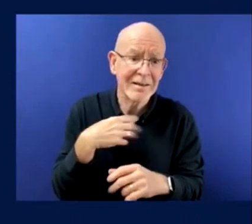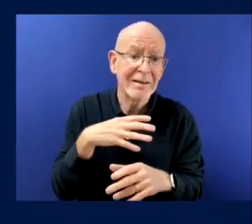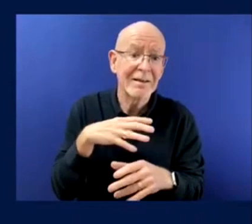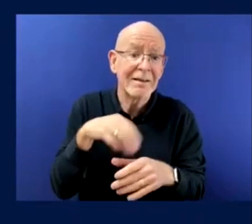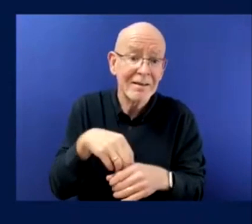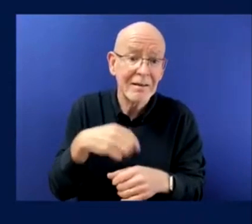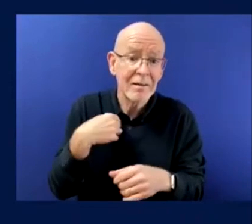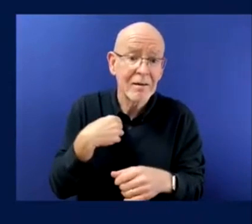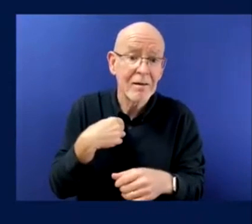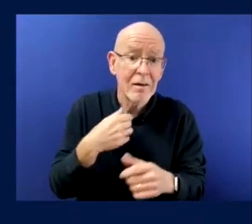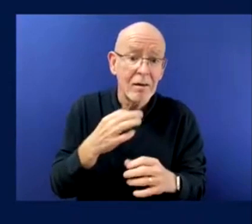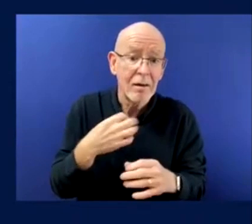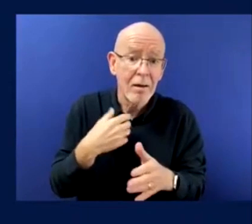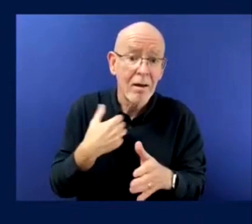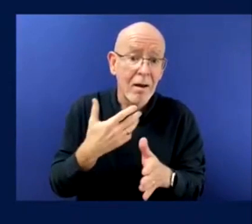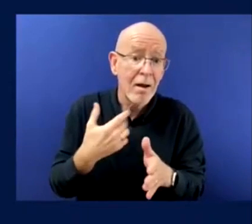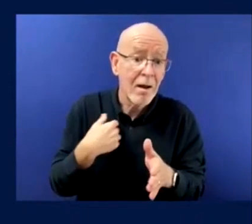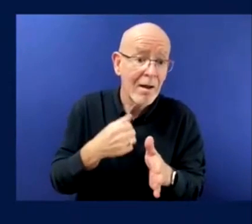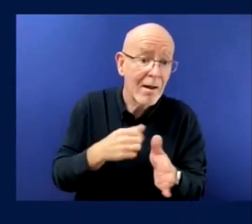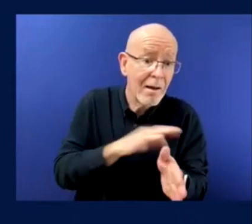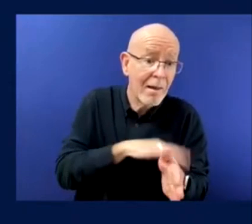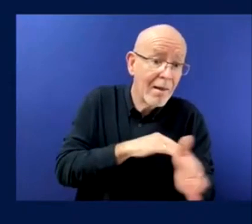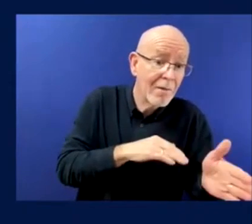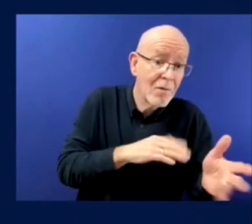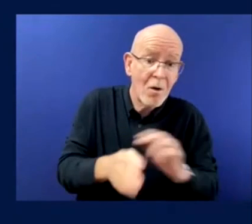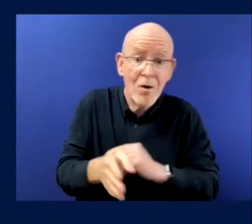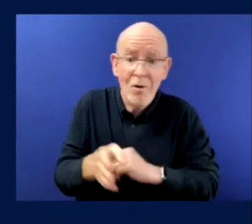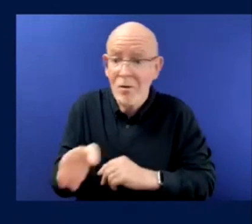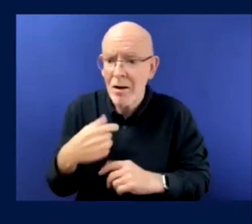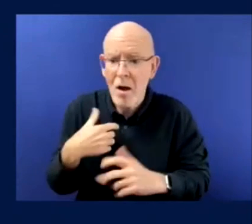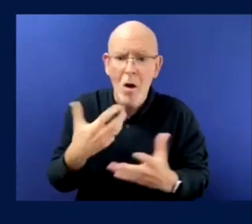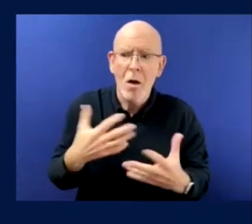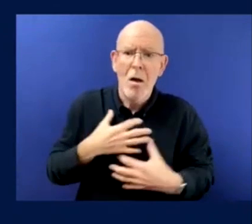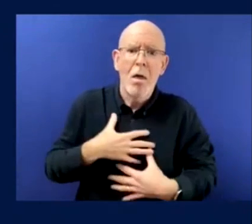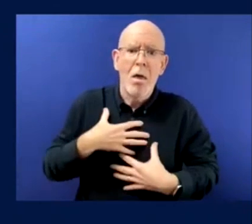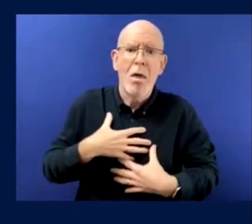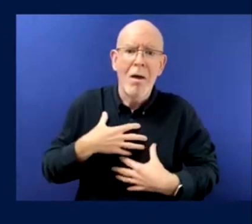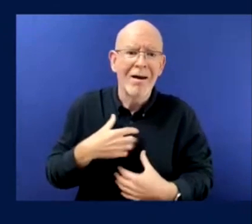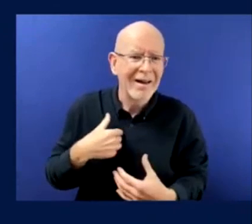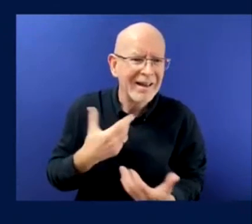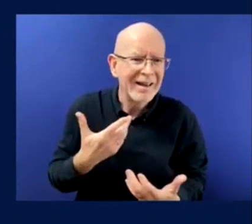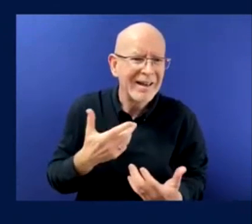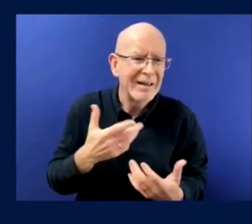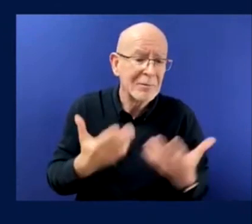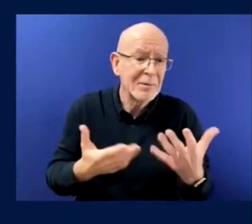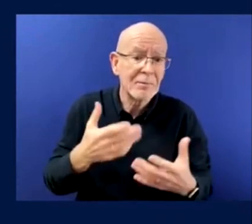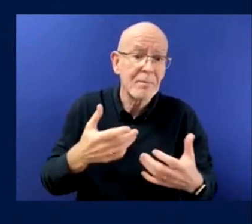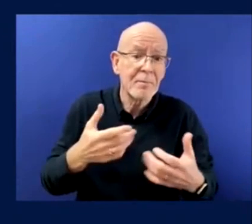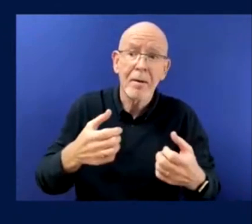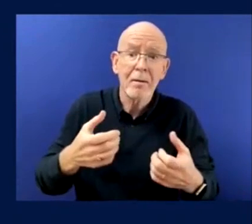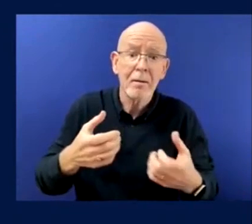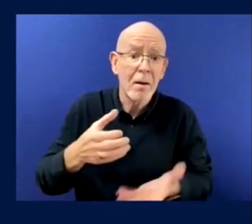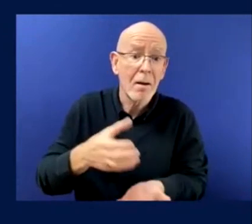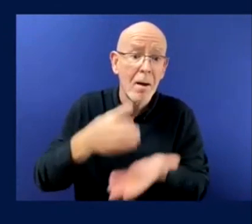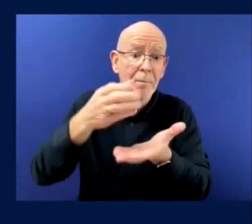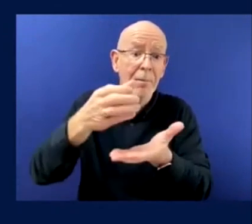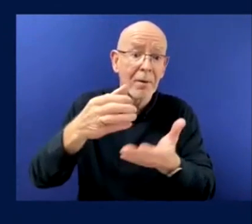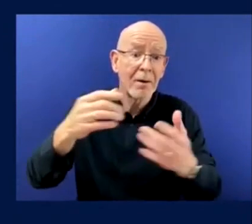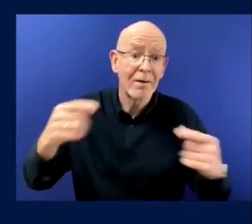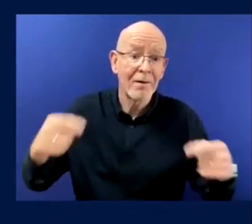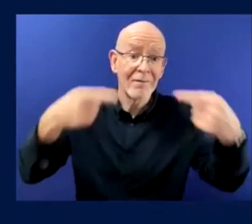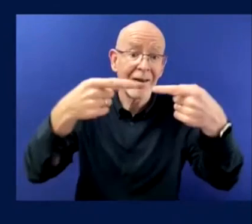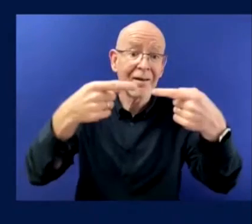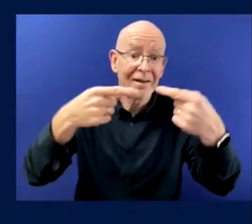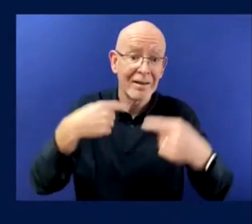there's sometimes I'm there a wee bit too early, or they're maybe running a wee bit late, and the gates aren't even open, and they let me in. So they know me to see. So that's always a good help.